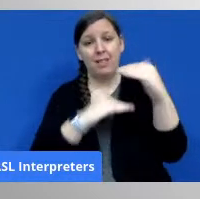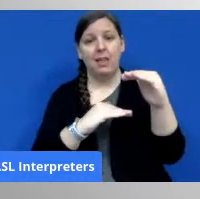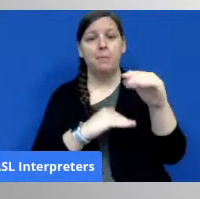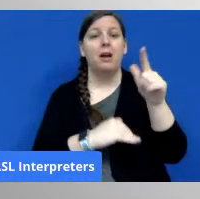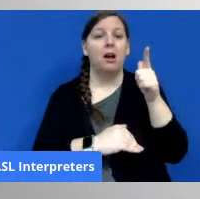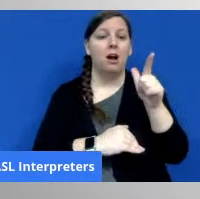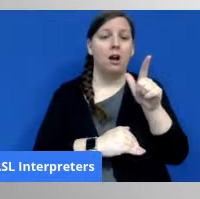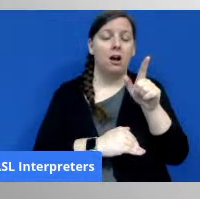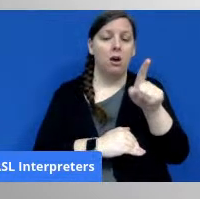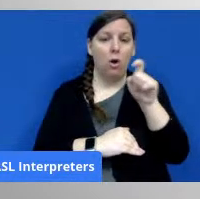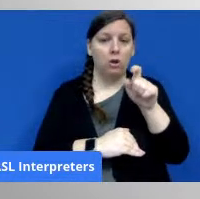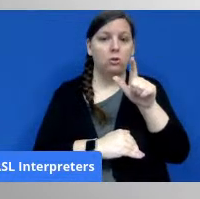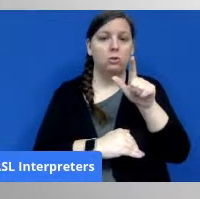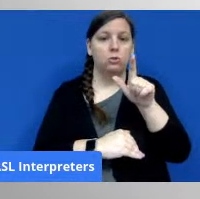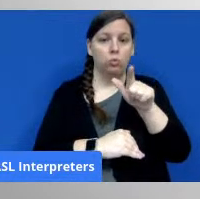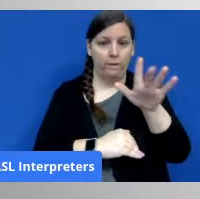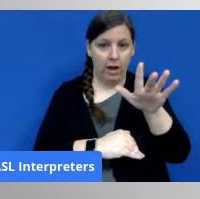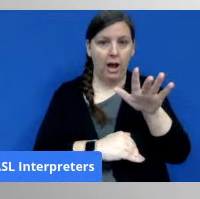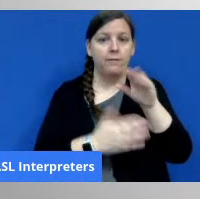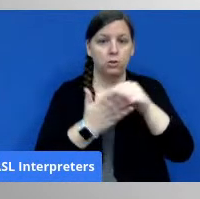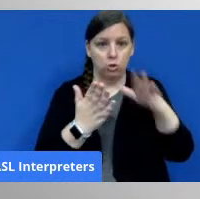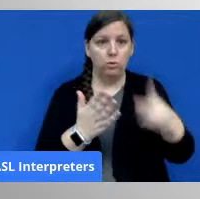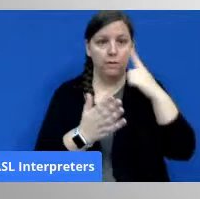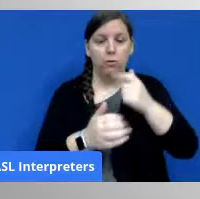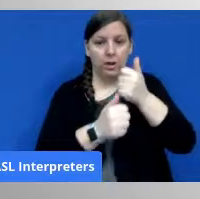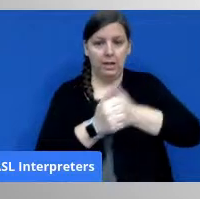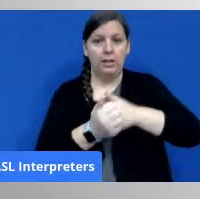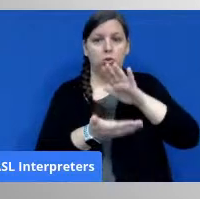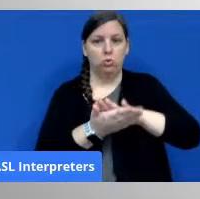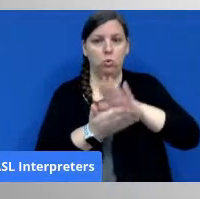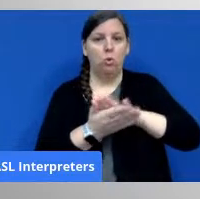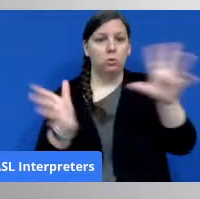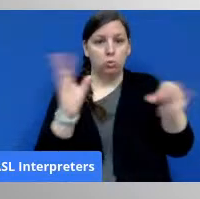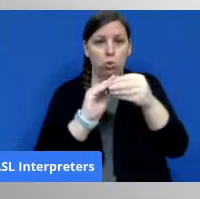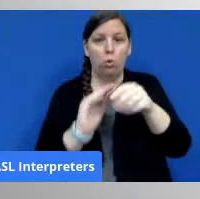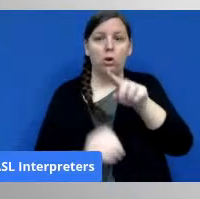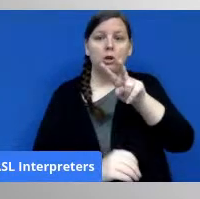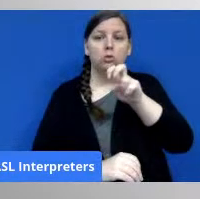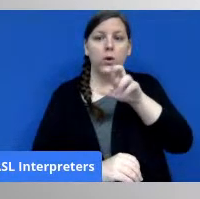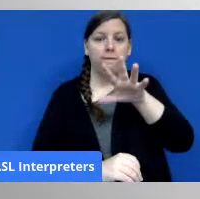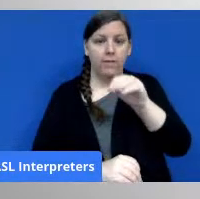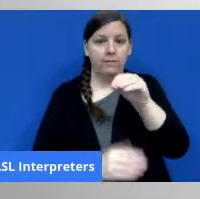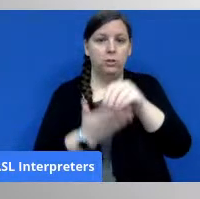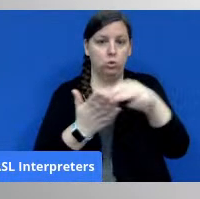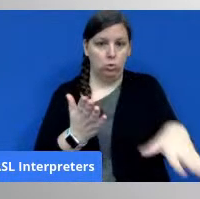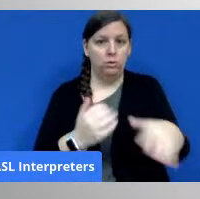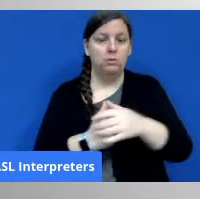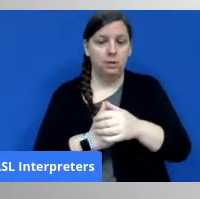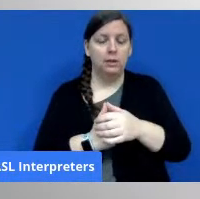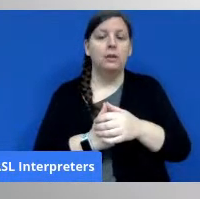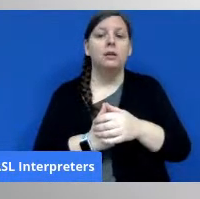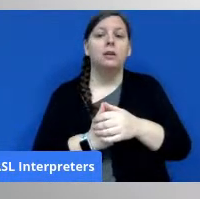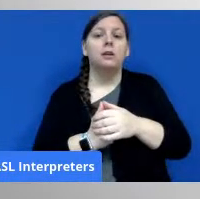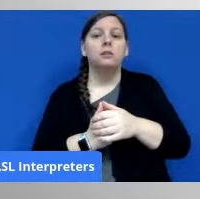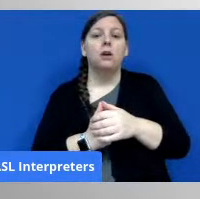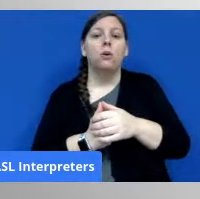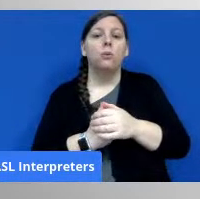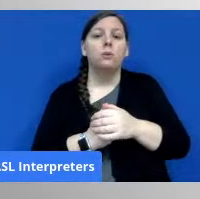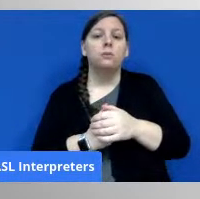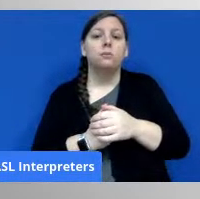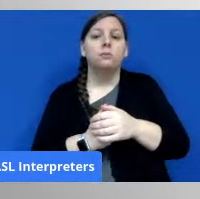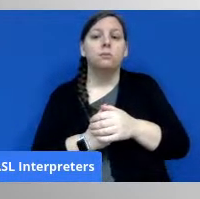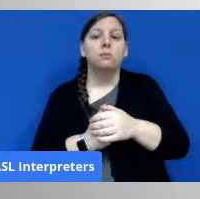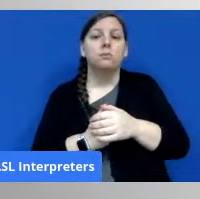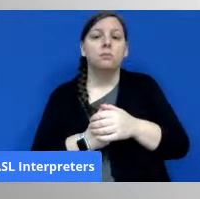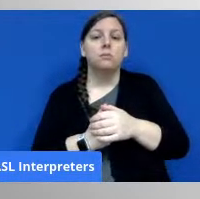the elementary grant. The selection criteria is based upon what was written in the grant application, which includes but not